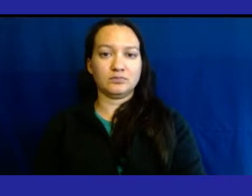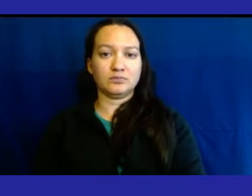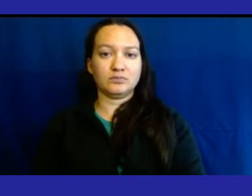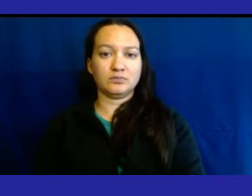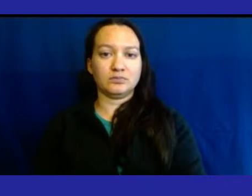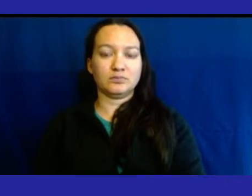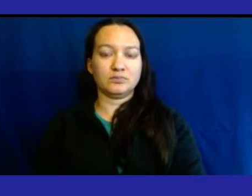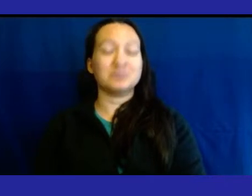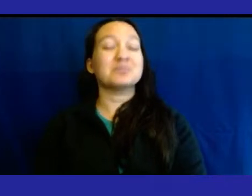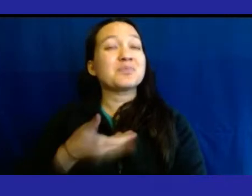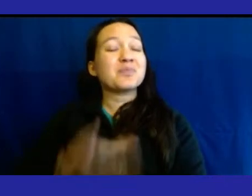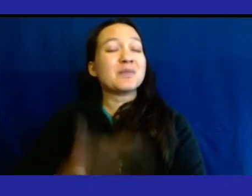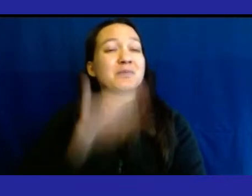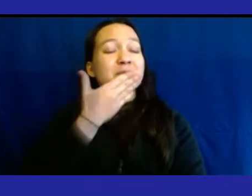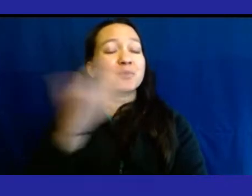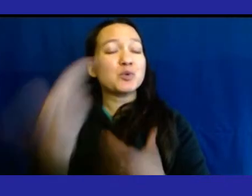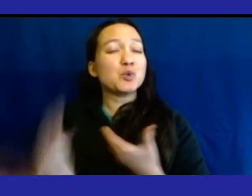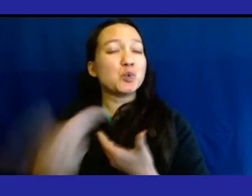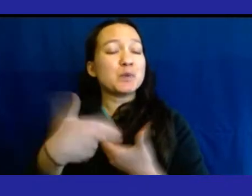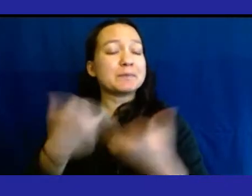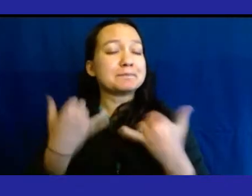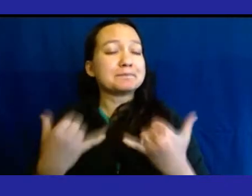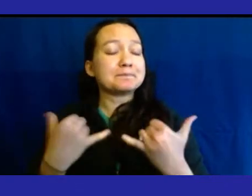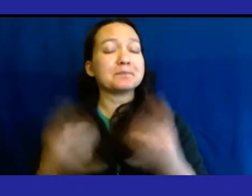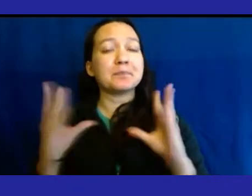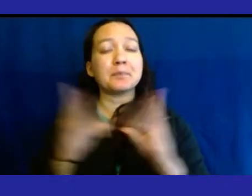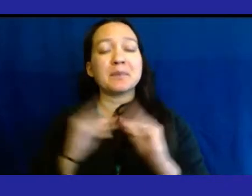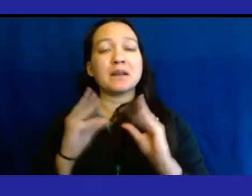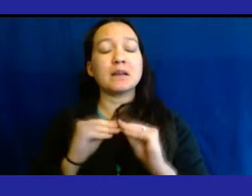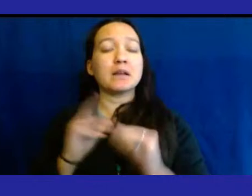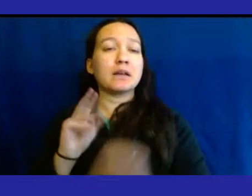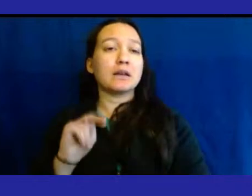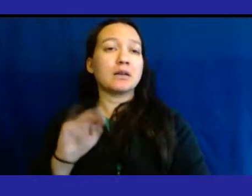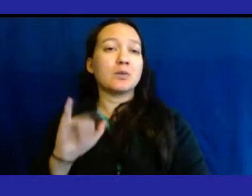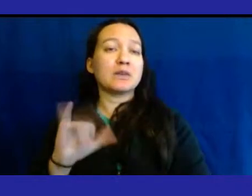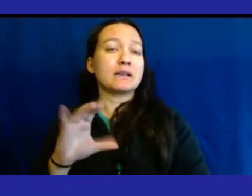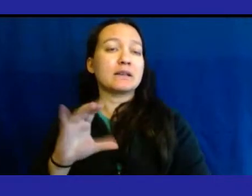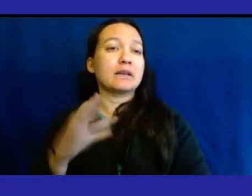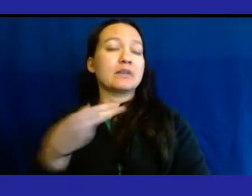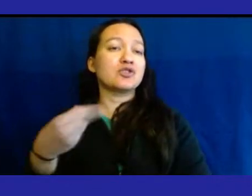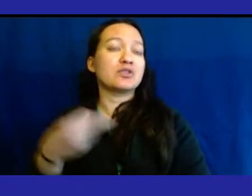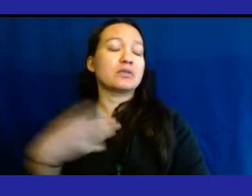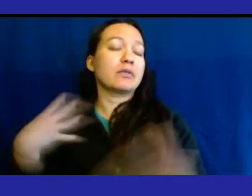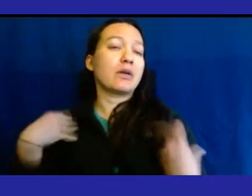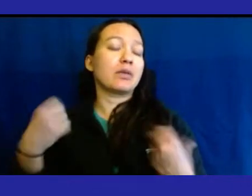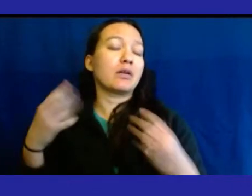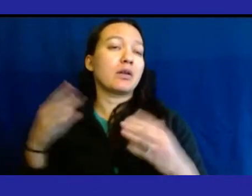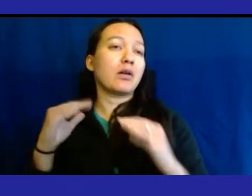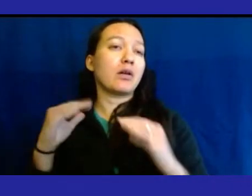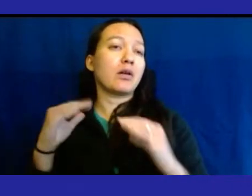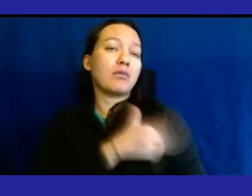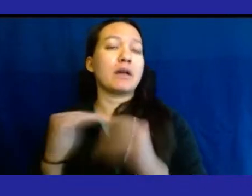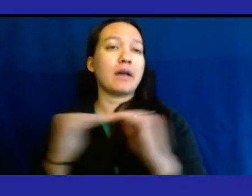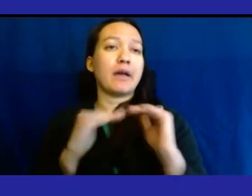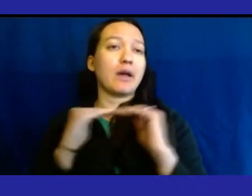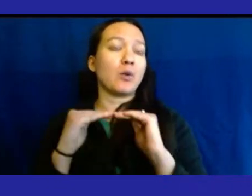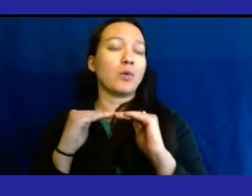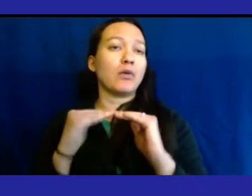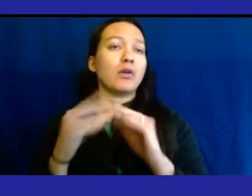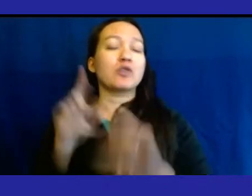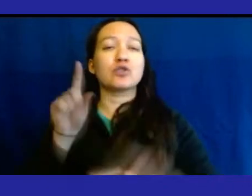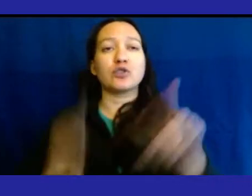Welcome and thank you for joining us today for the meeting of the New York City Health and Hospital Equity, Diversity, and Inclusion